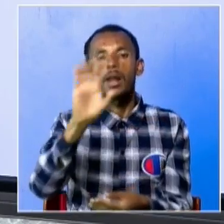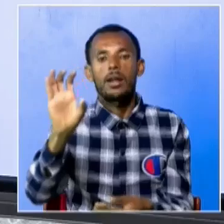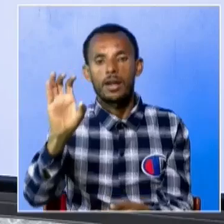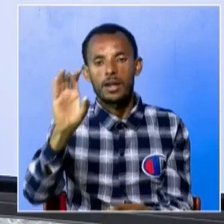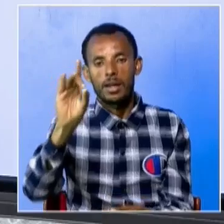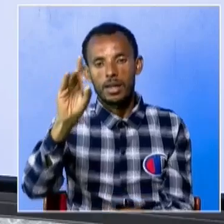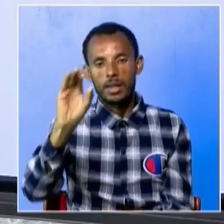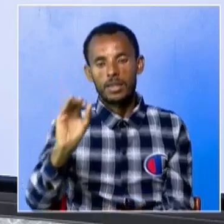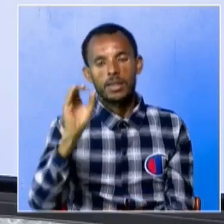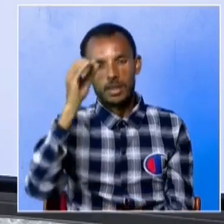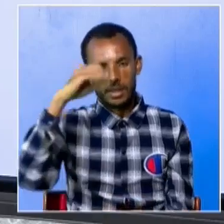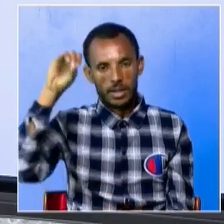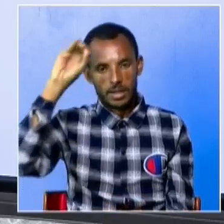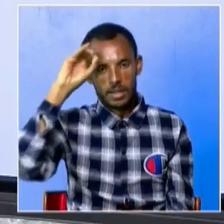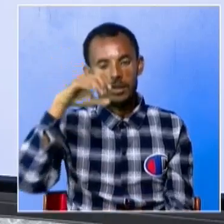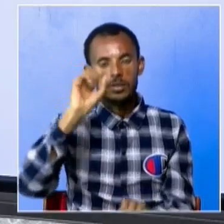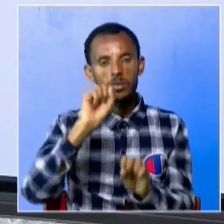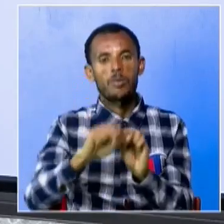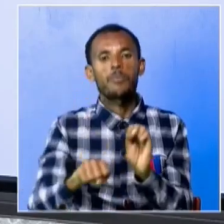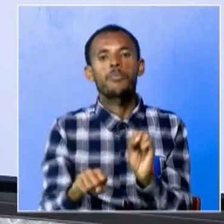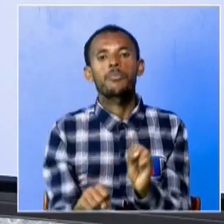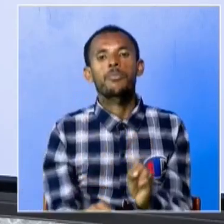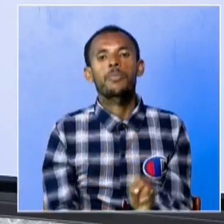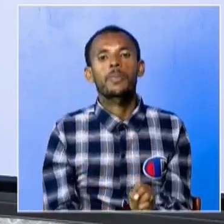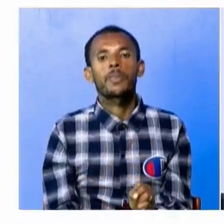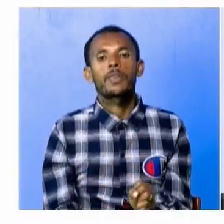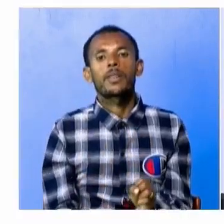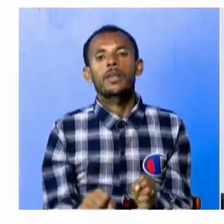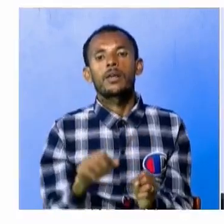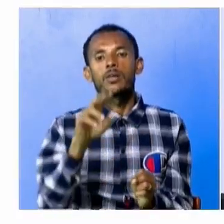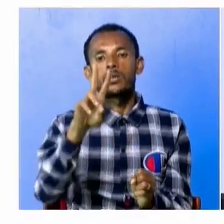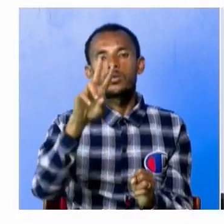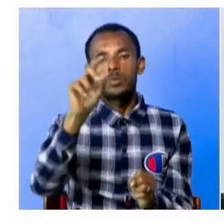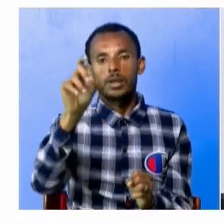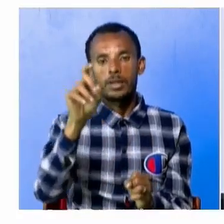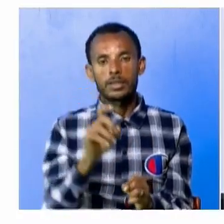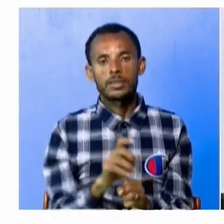180 degrees, okay? So 2x